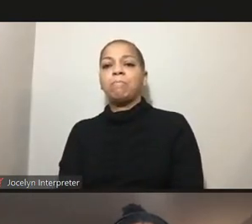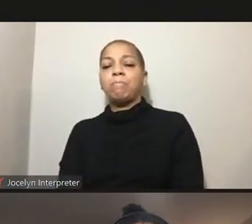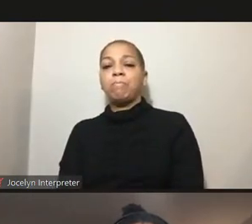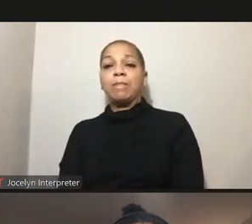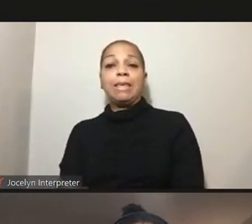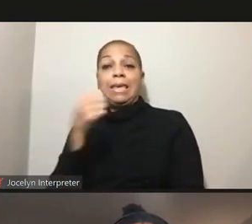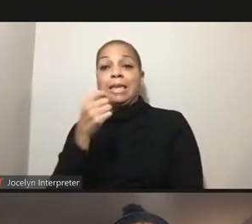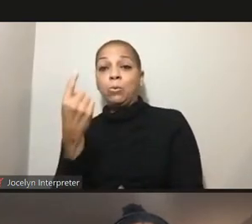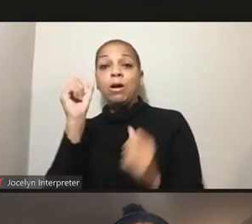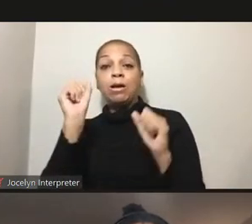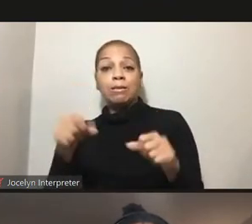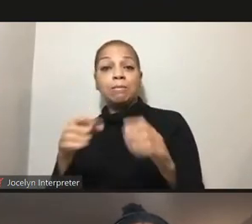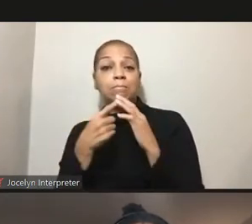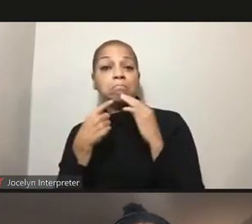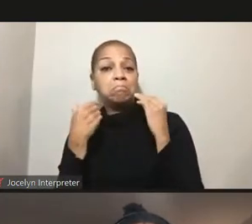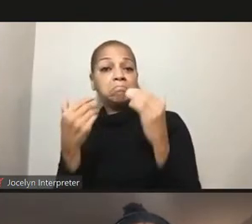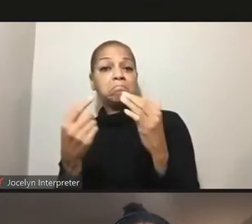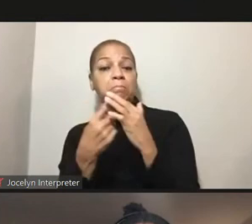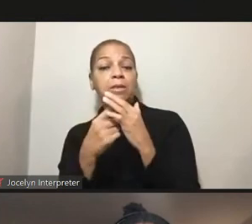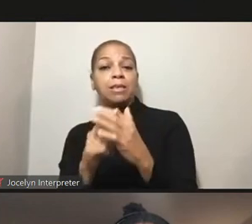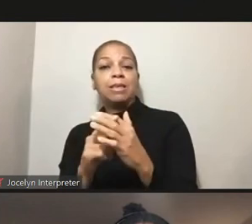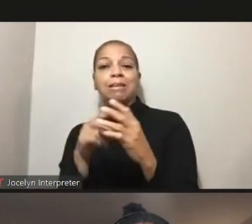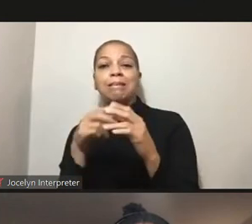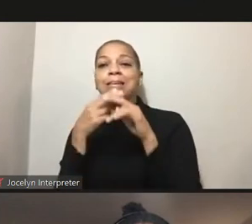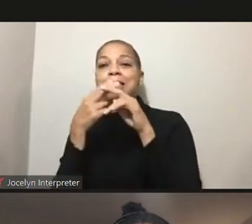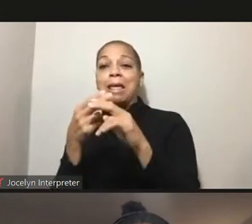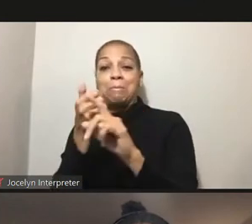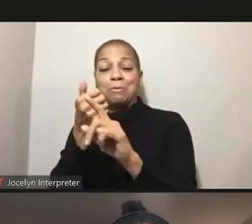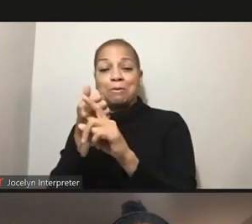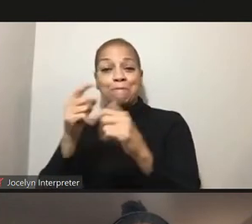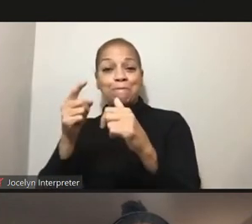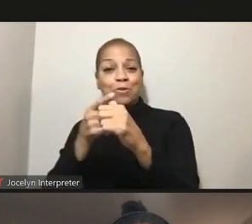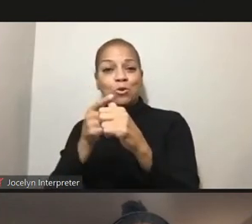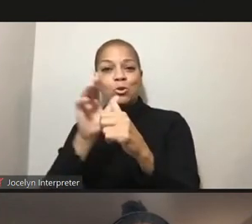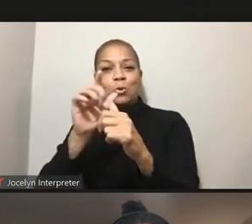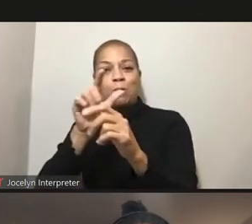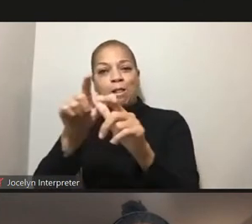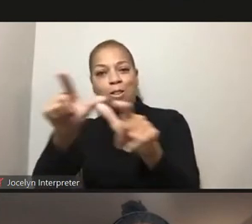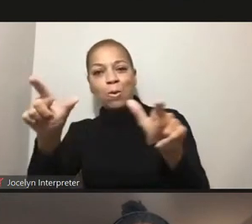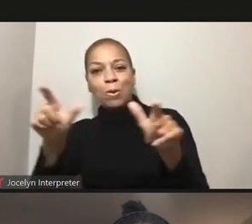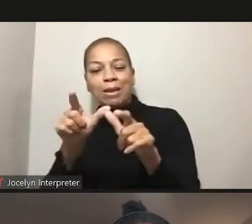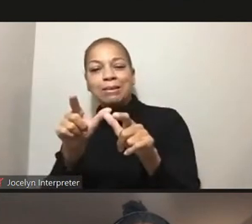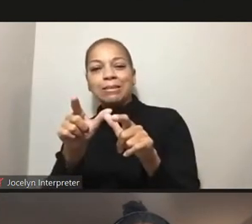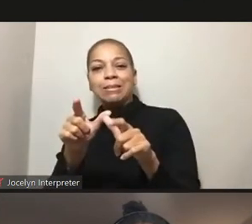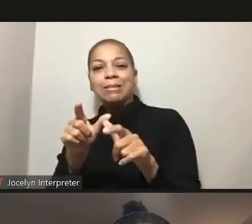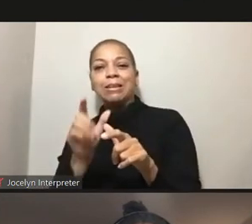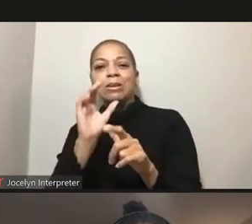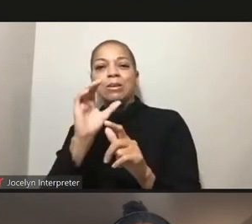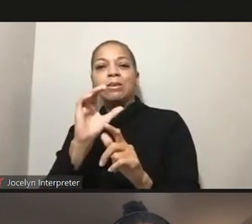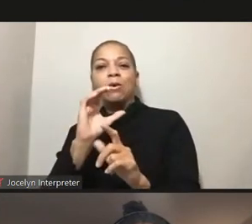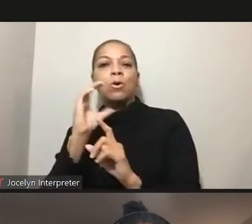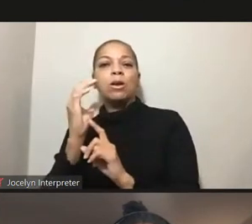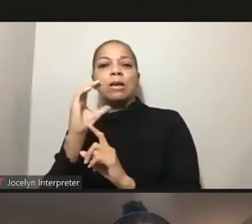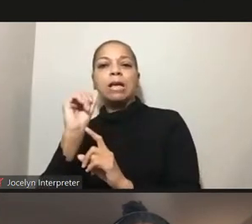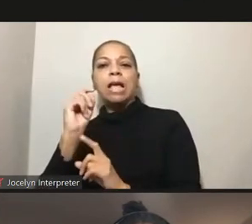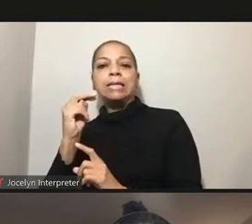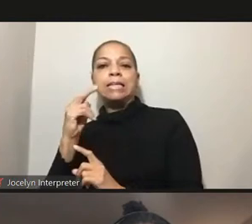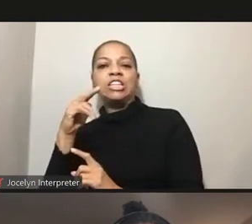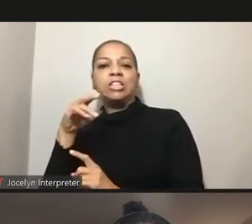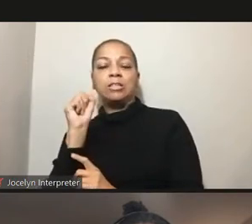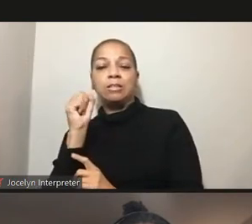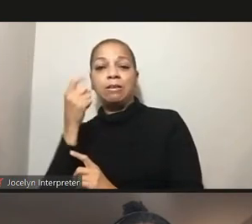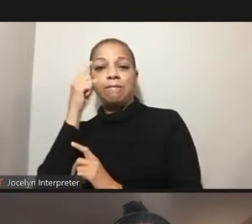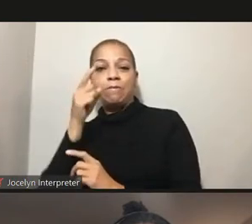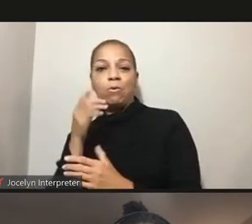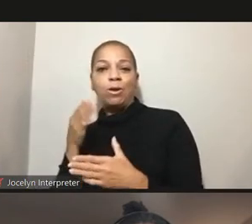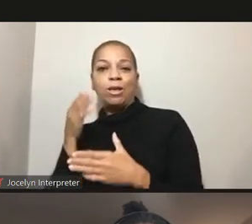anyone can begin to name yourself, your location, and what the conditions are for